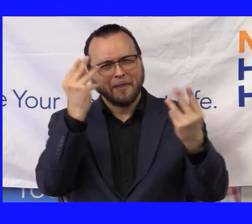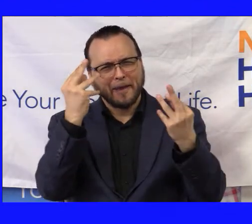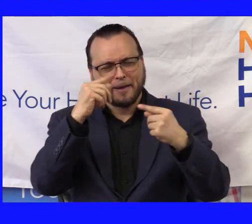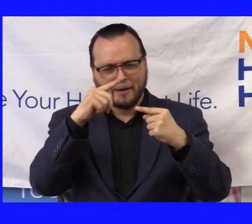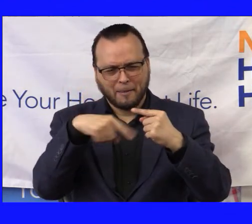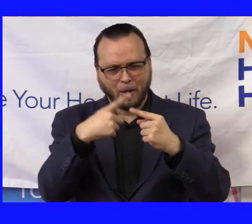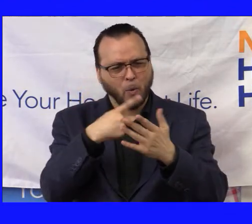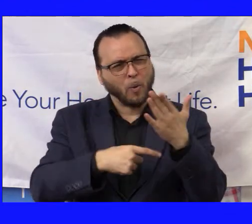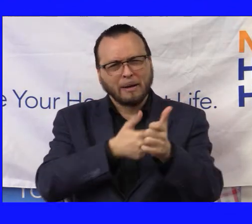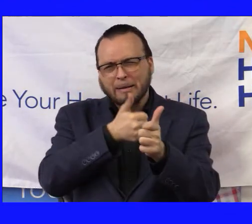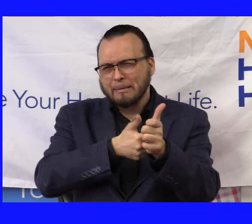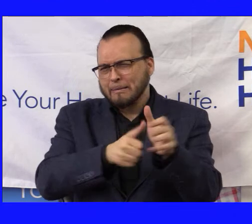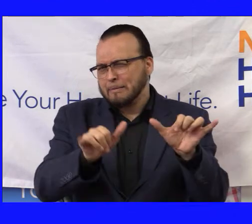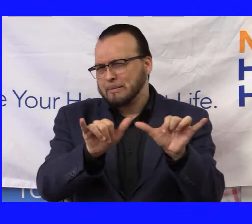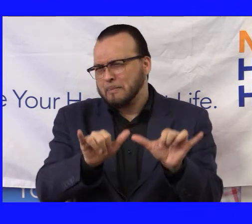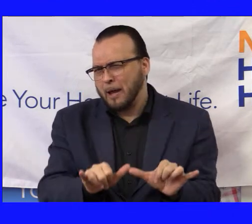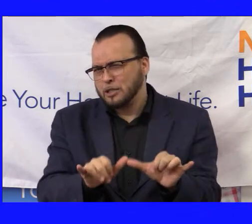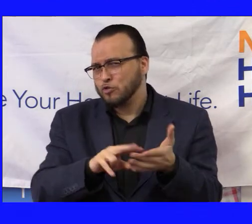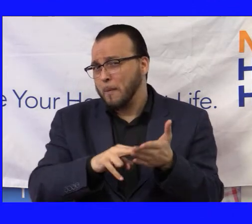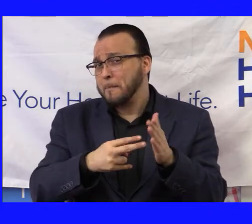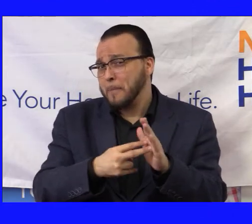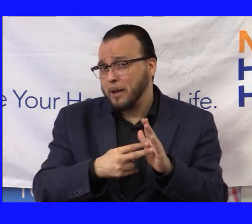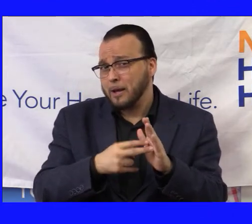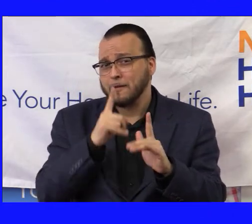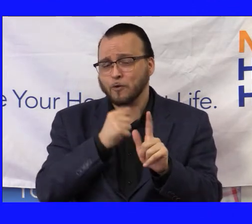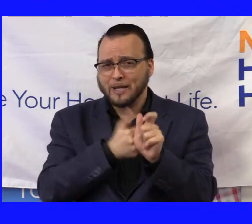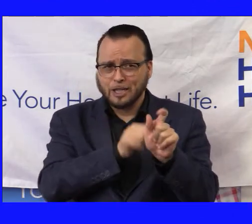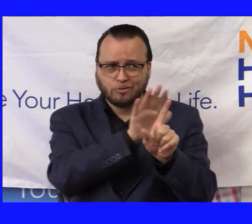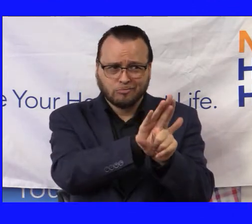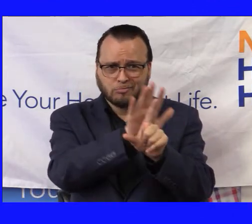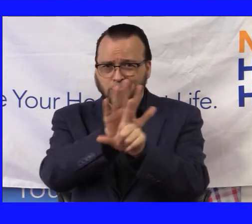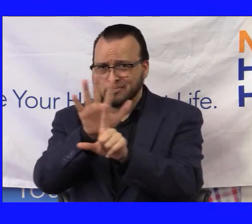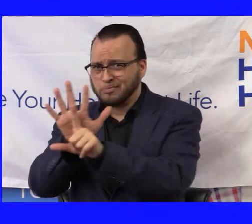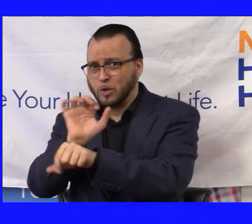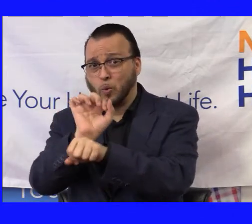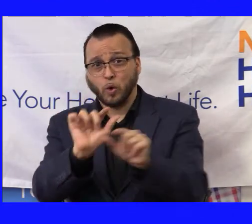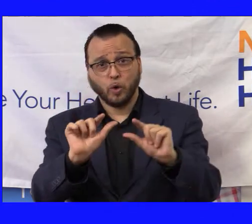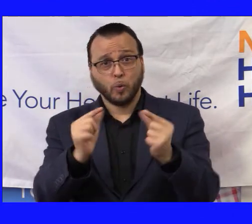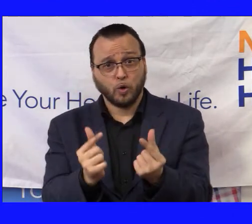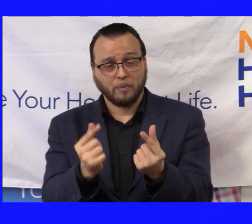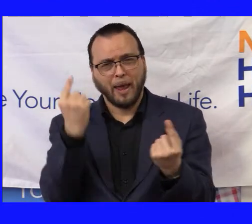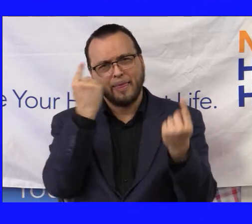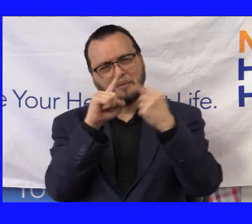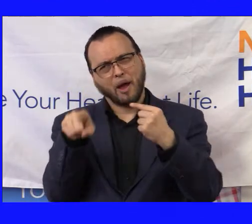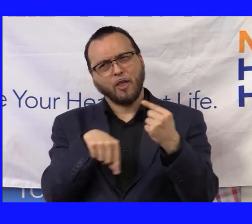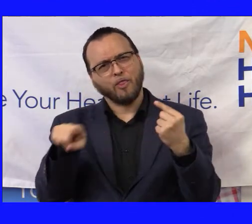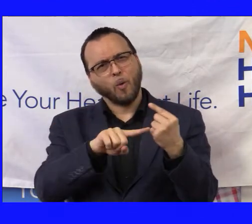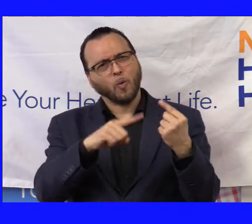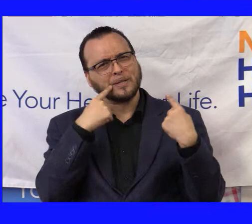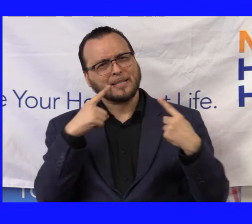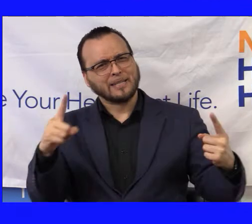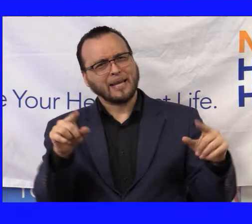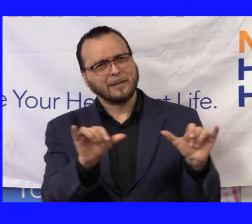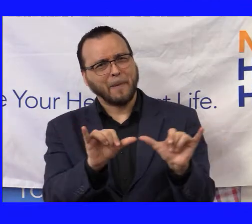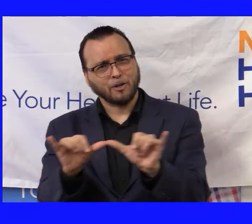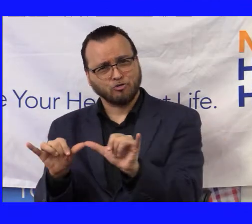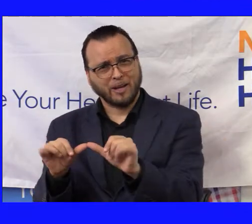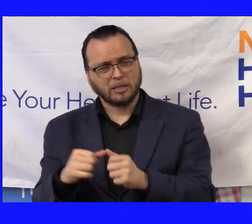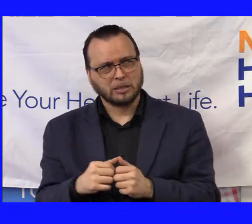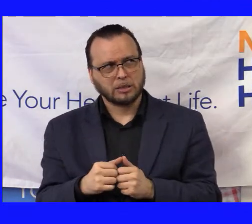what each metric will be for each work group and thinking about those success metrics. And I believe that's